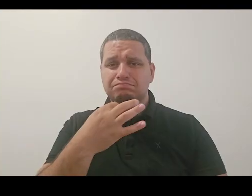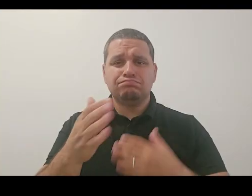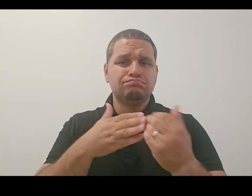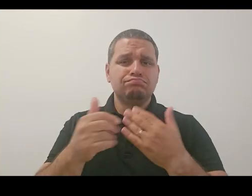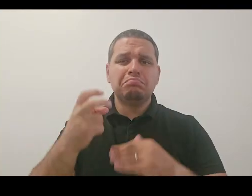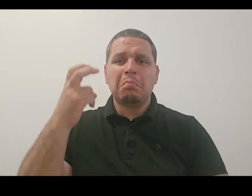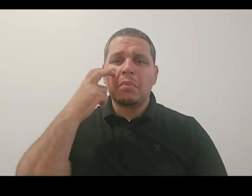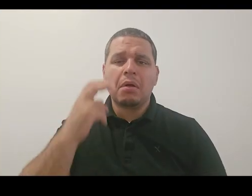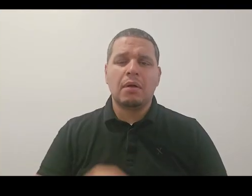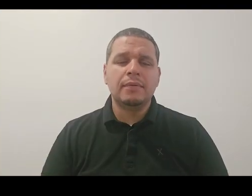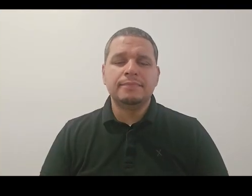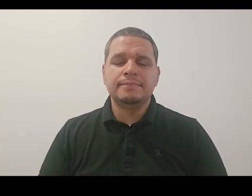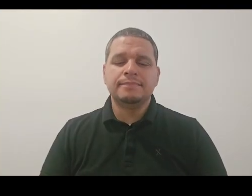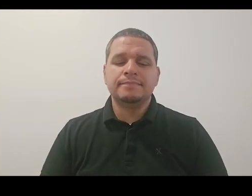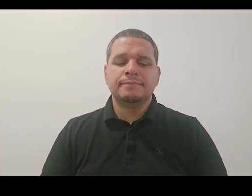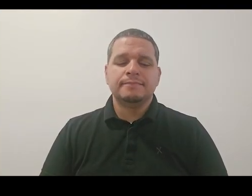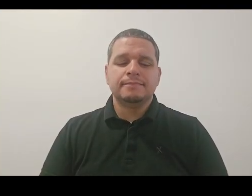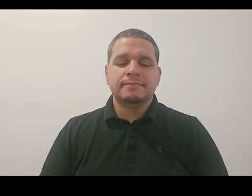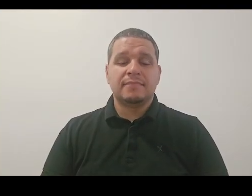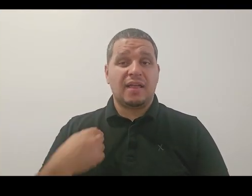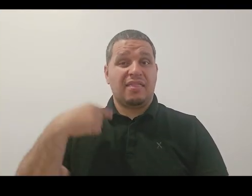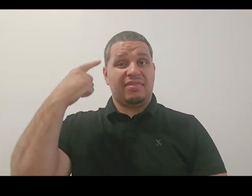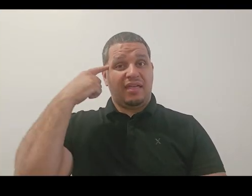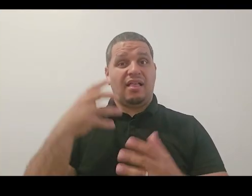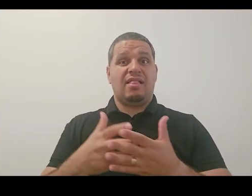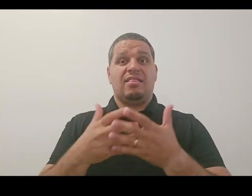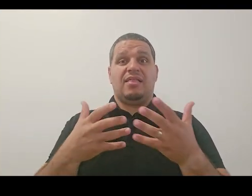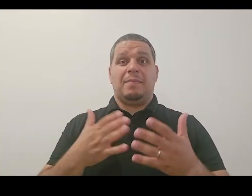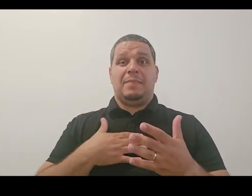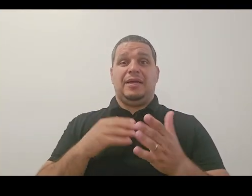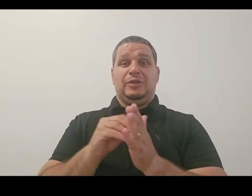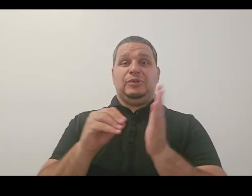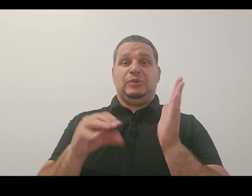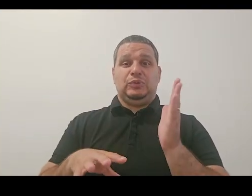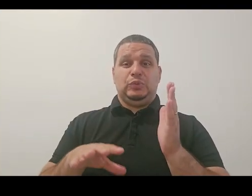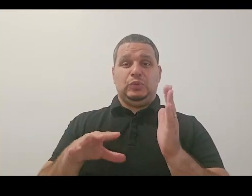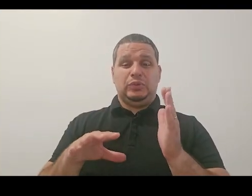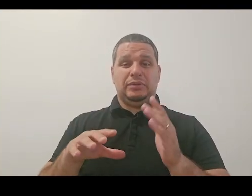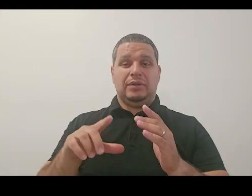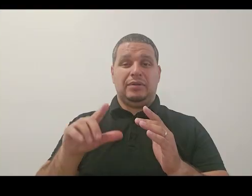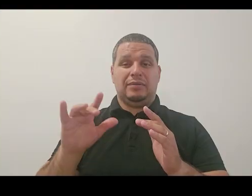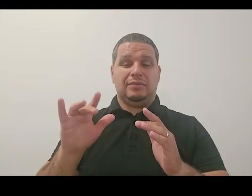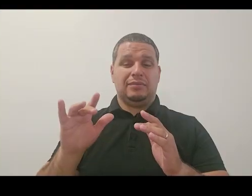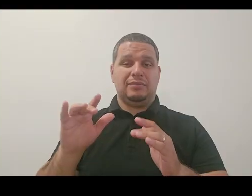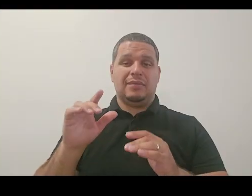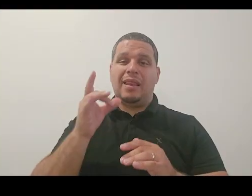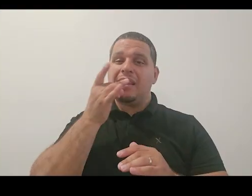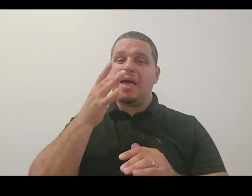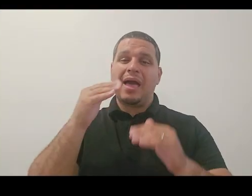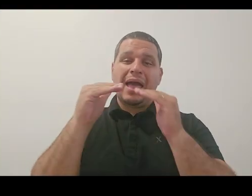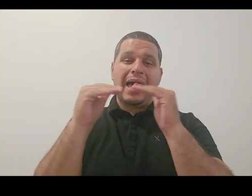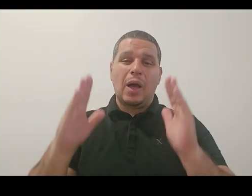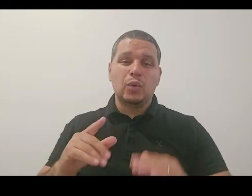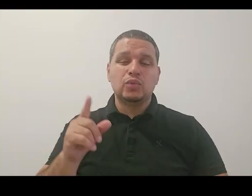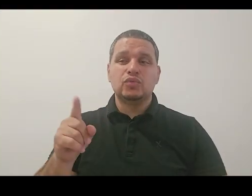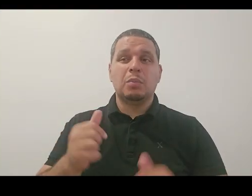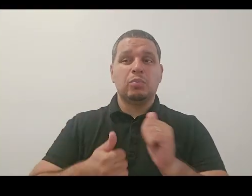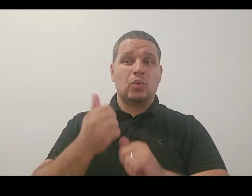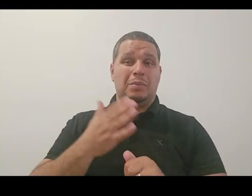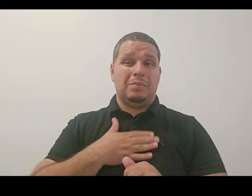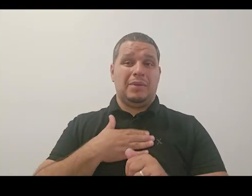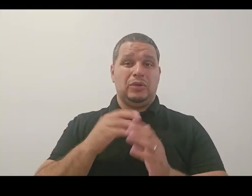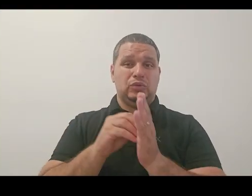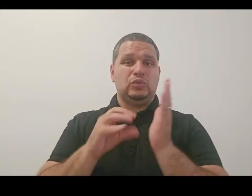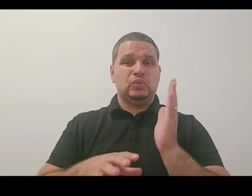blindness. I think a lot about my students at Lighthouse. Most of my students are folks that